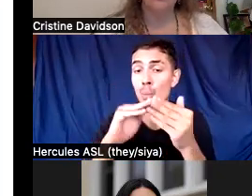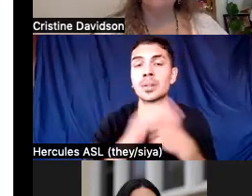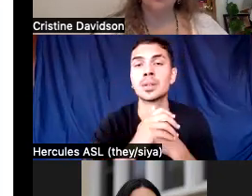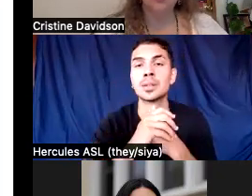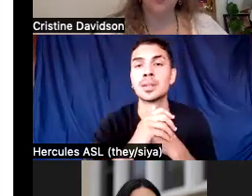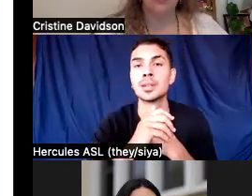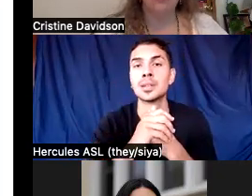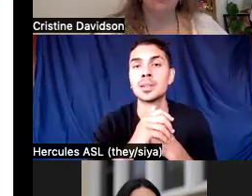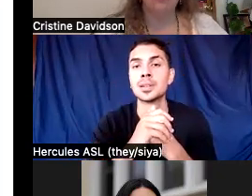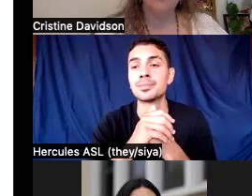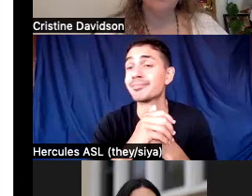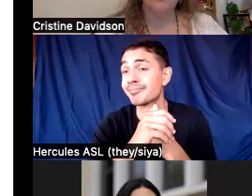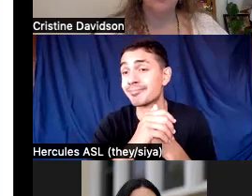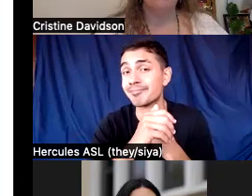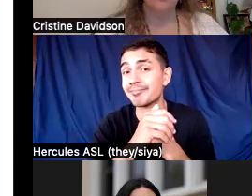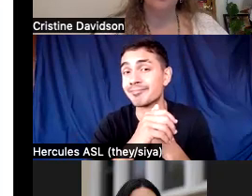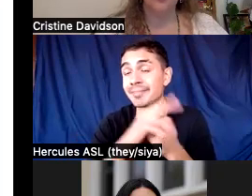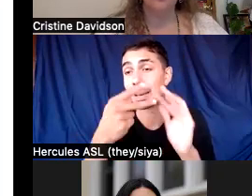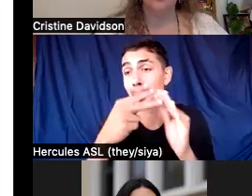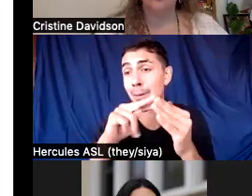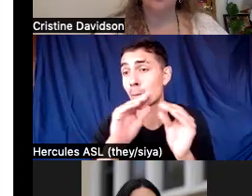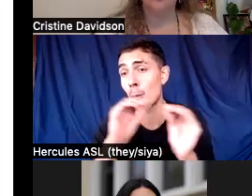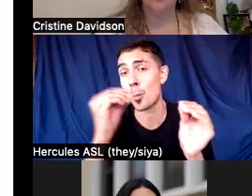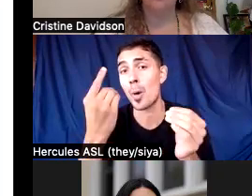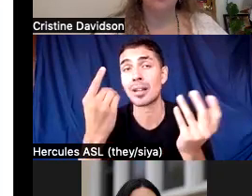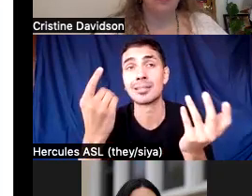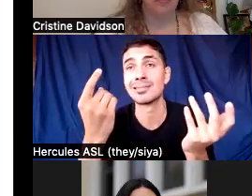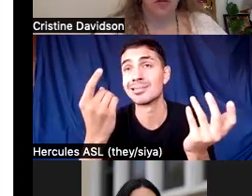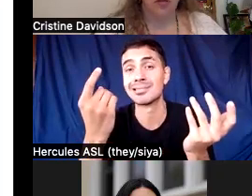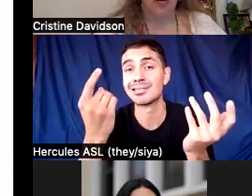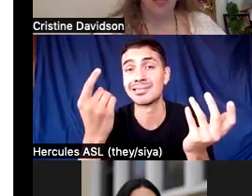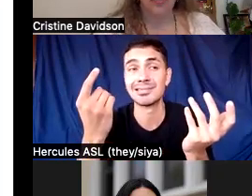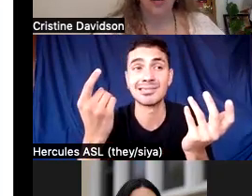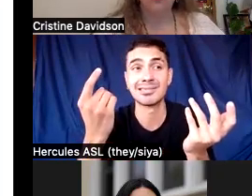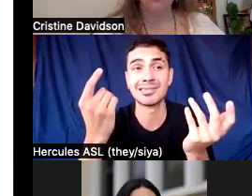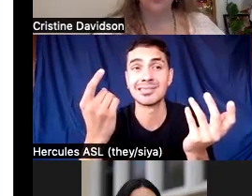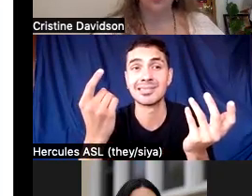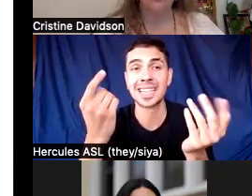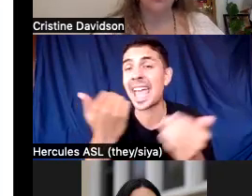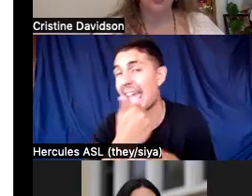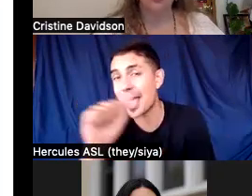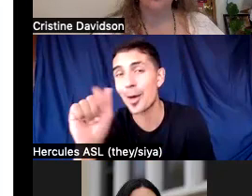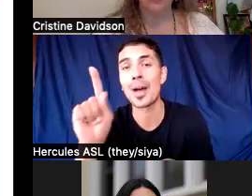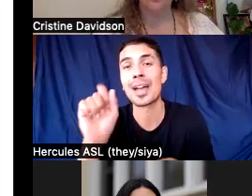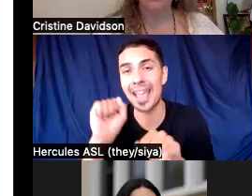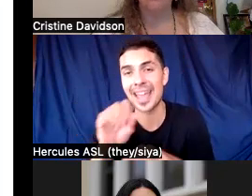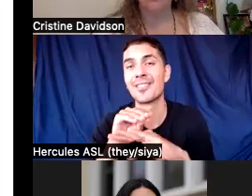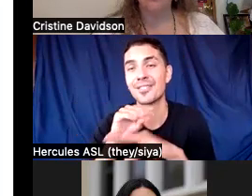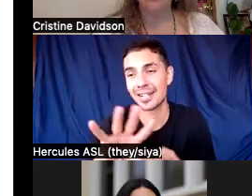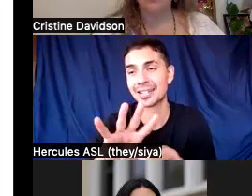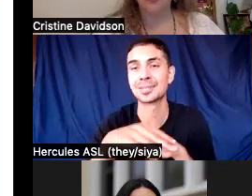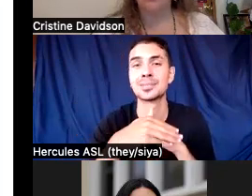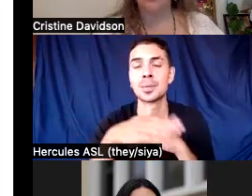know, nobody's immune to it. Even our genders, there's no, you know, there's harm doers across the gender